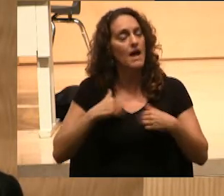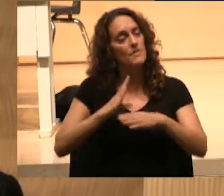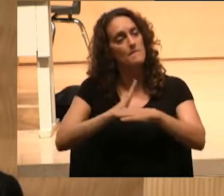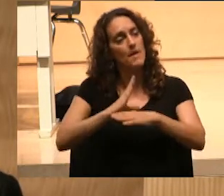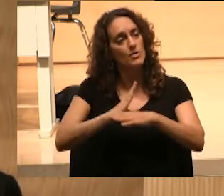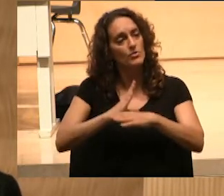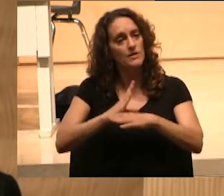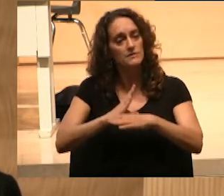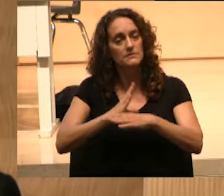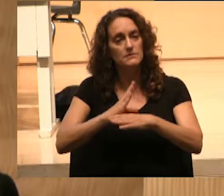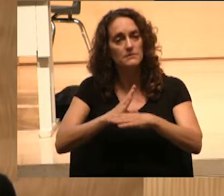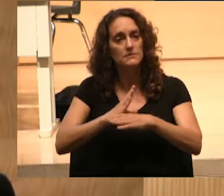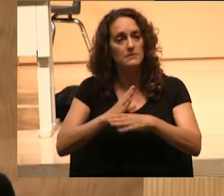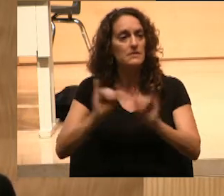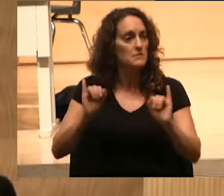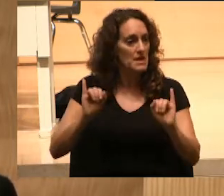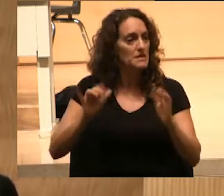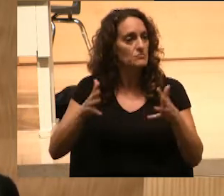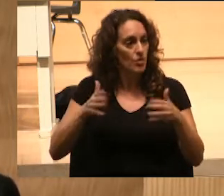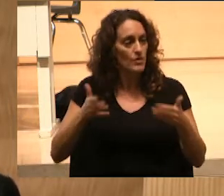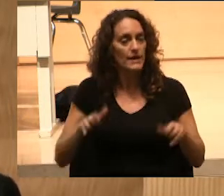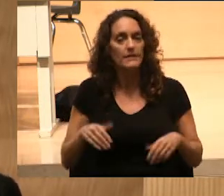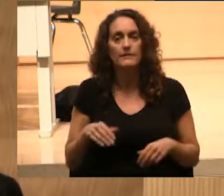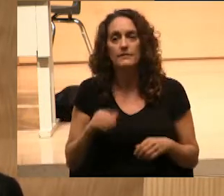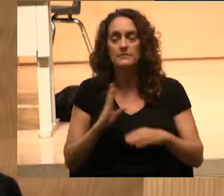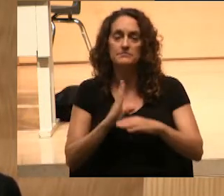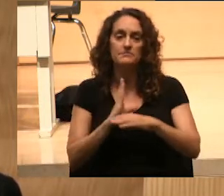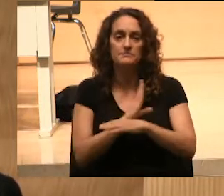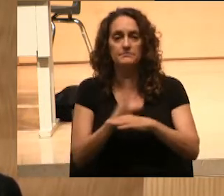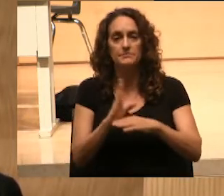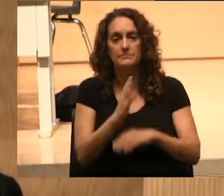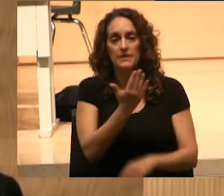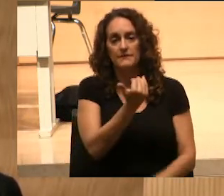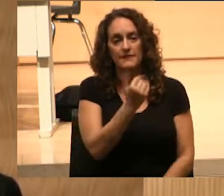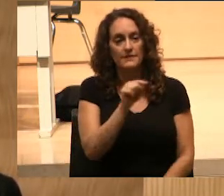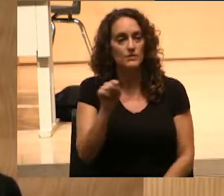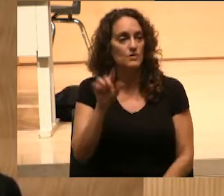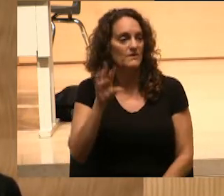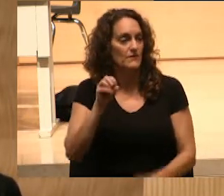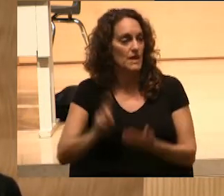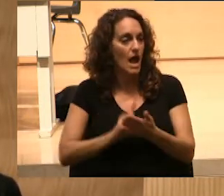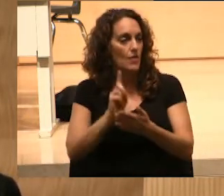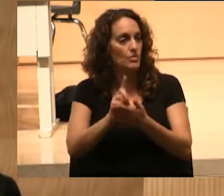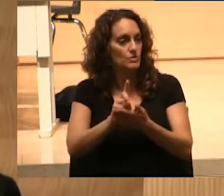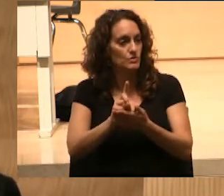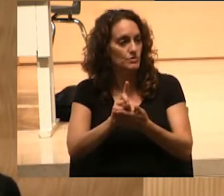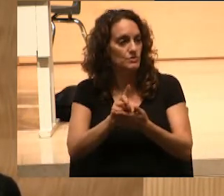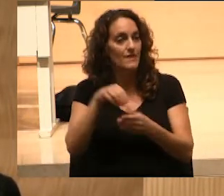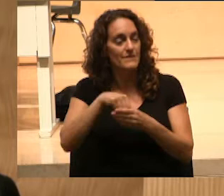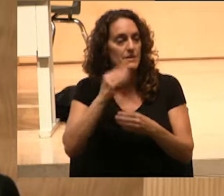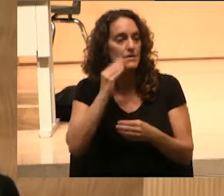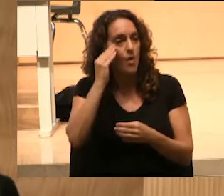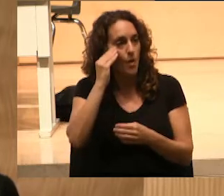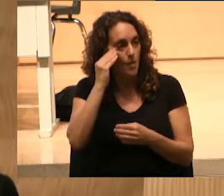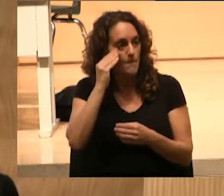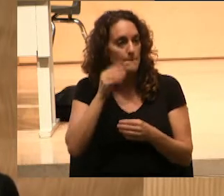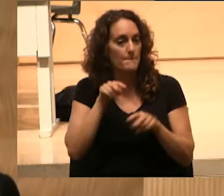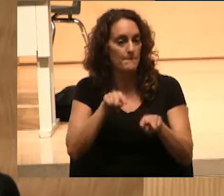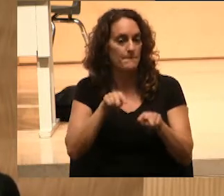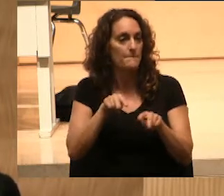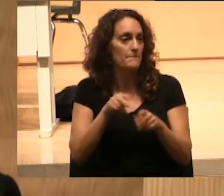of independence, and it's usually between 15 and 50 hours of in-home instruction per